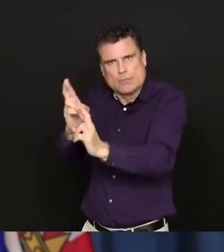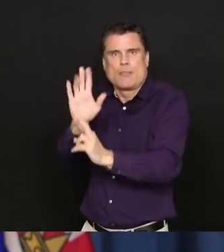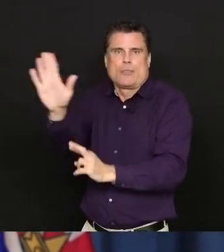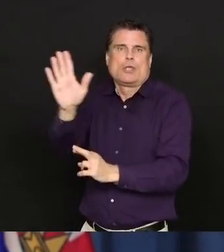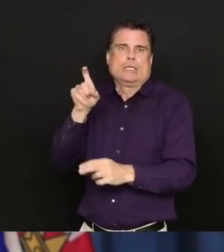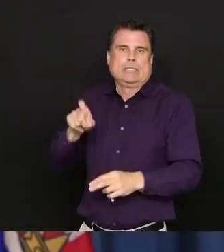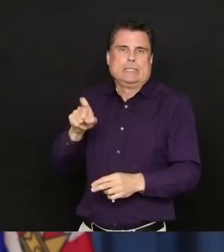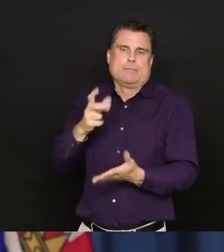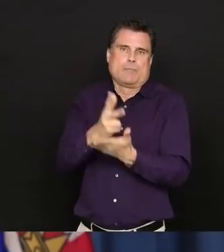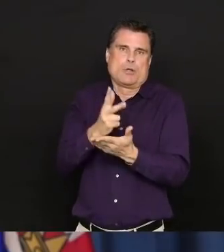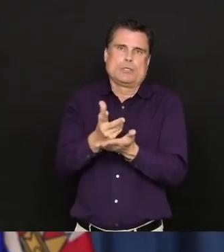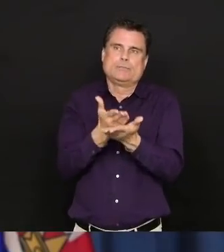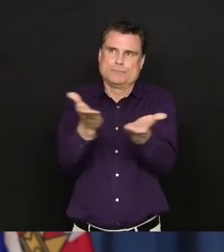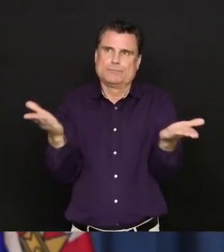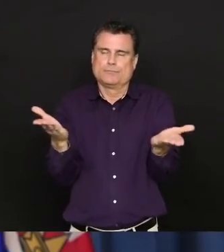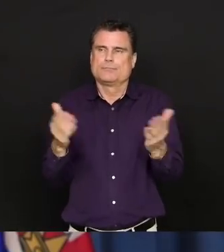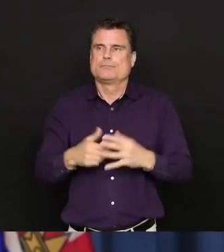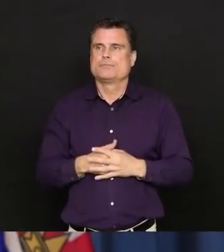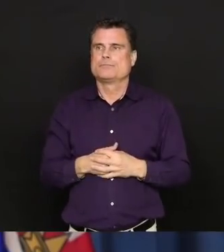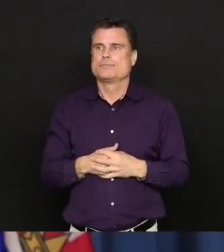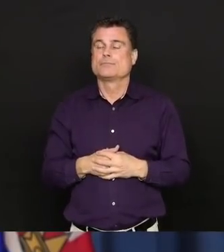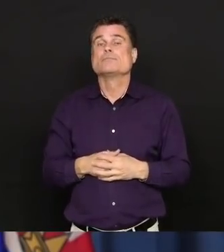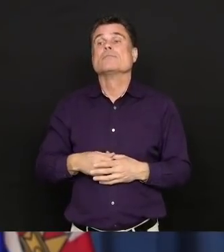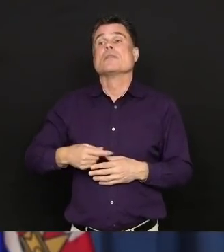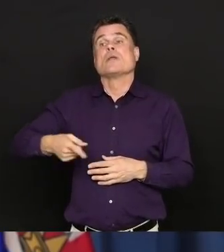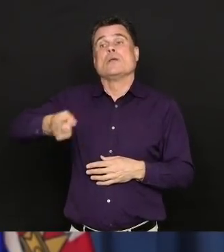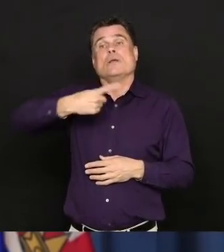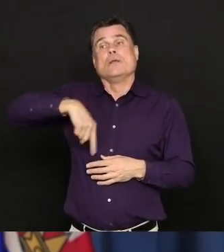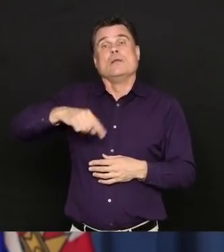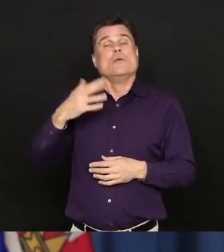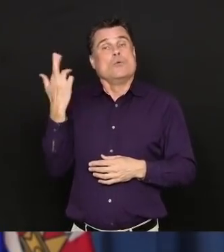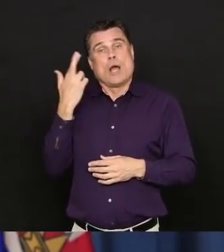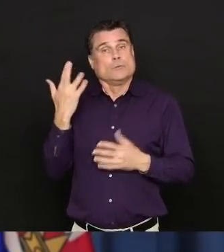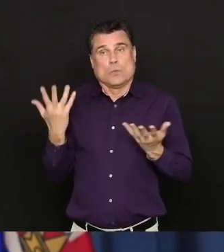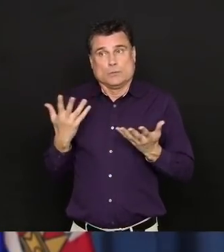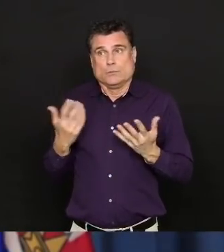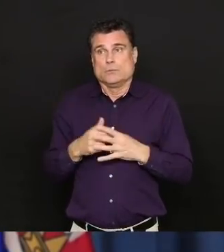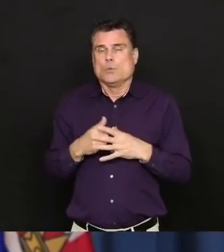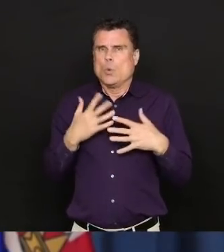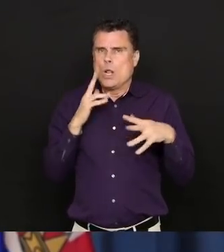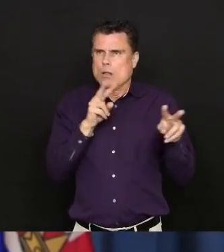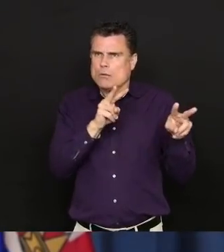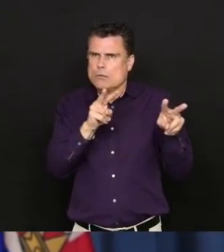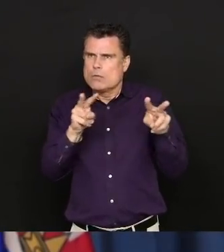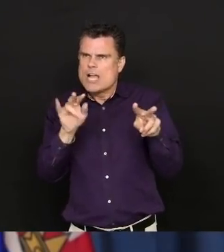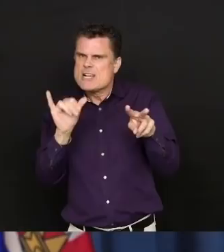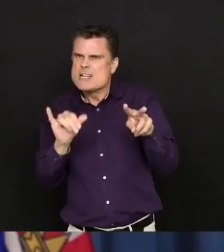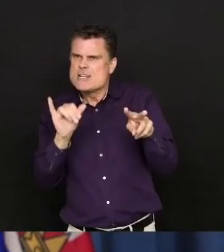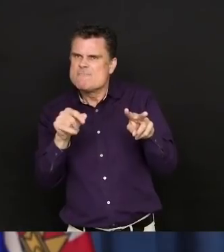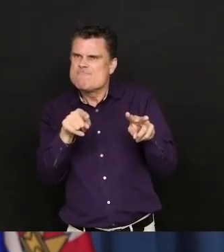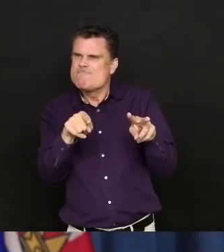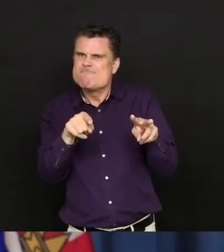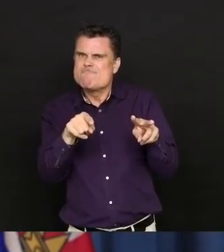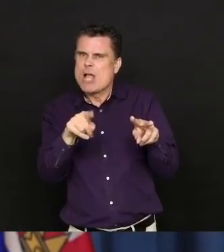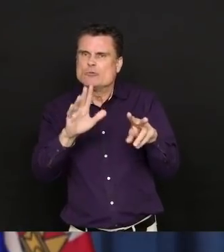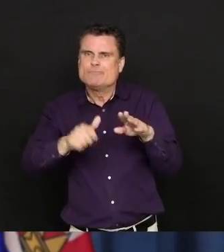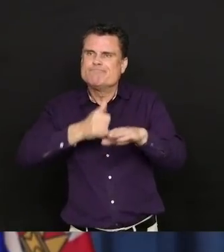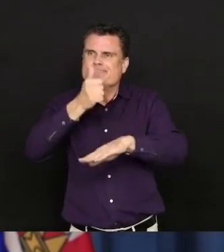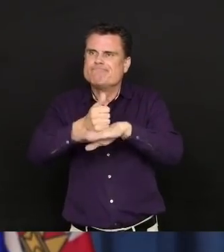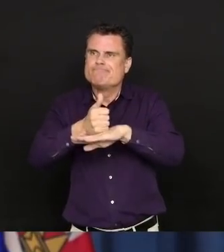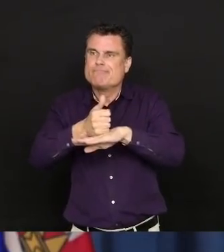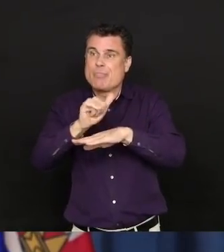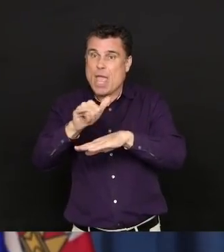And we can't have a situation a week from now, 2 weeks from now, where the stories that you've heard, Marcella,